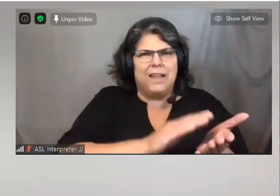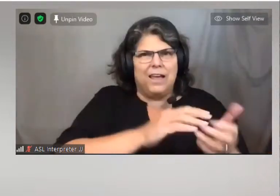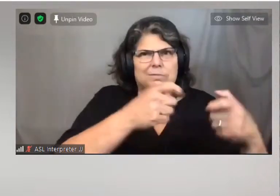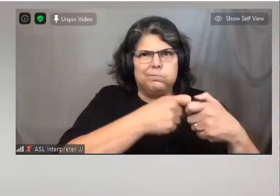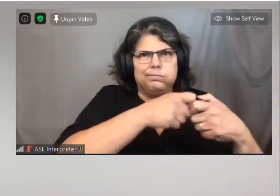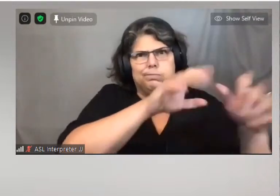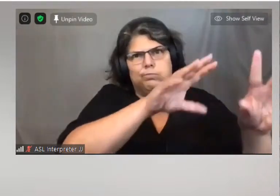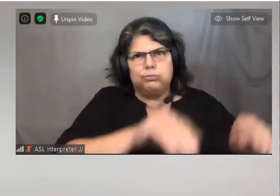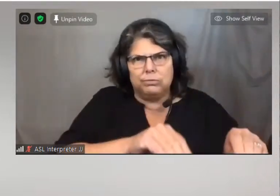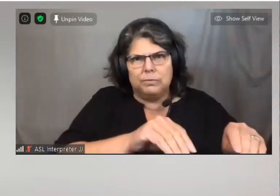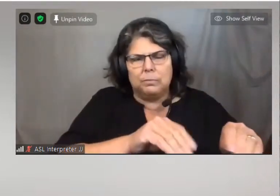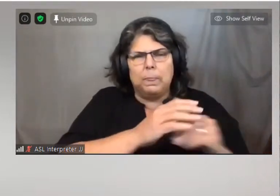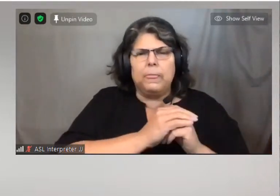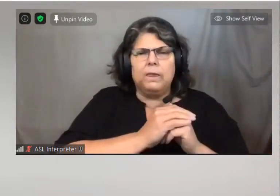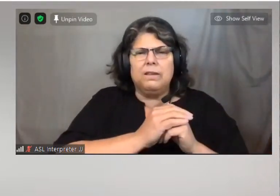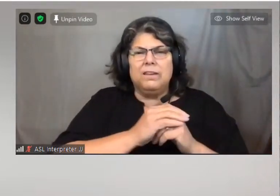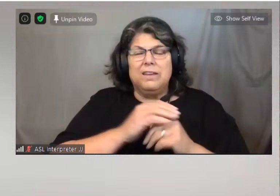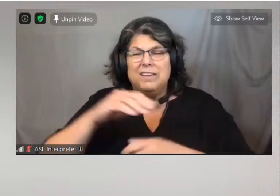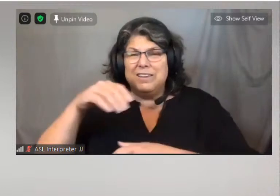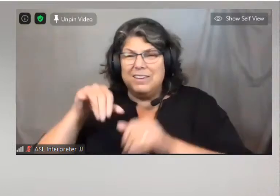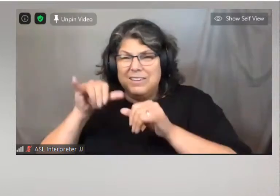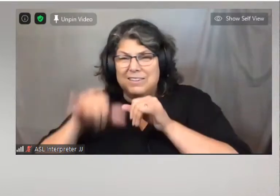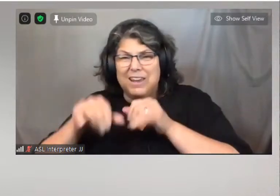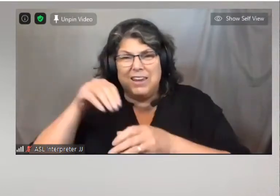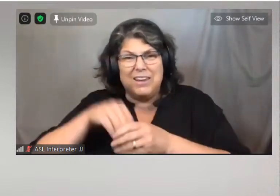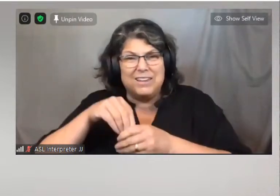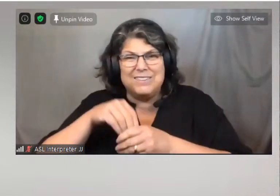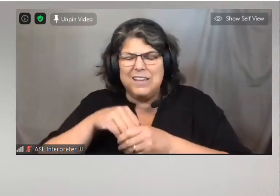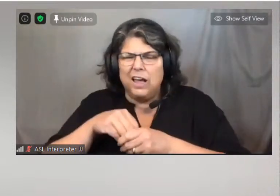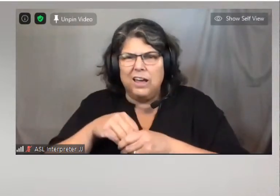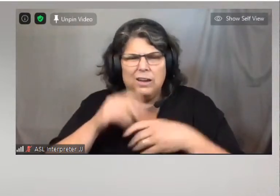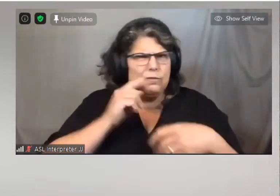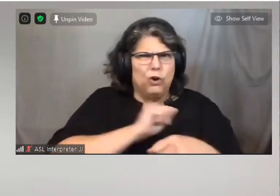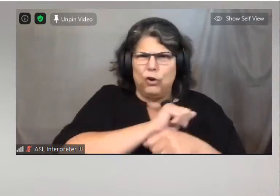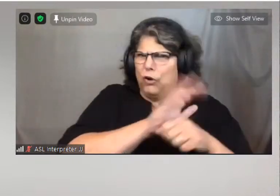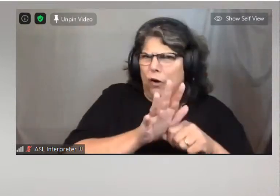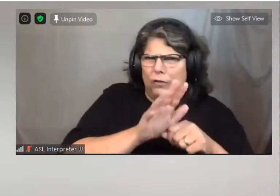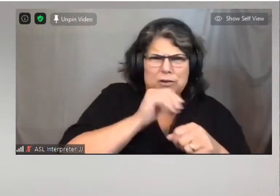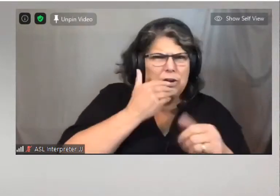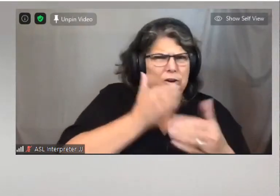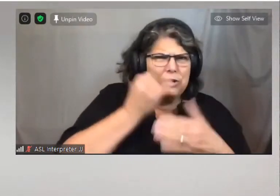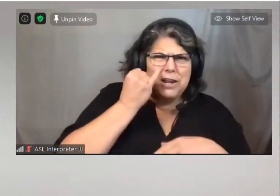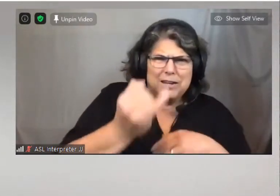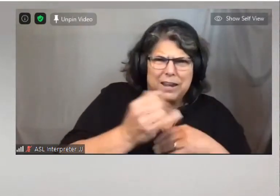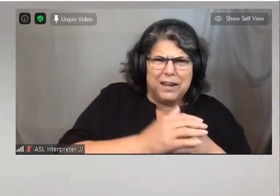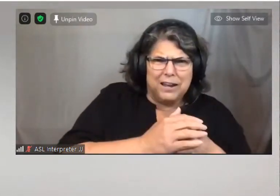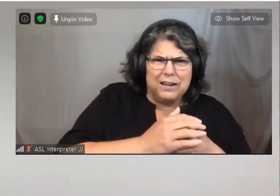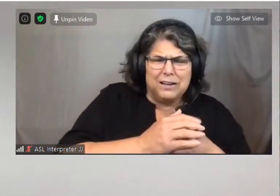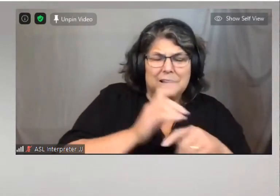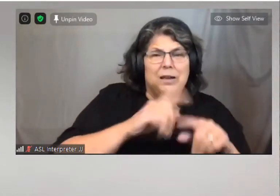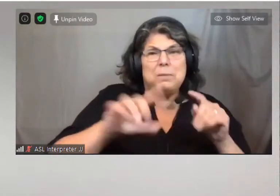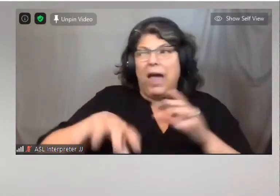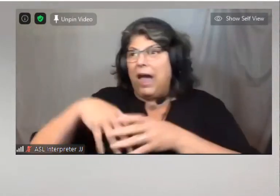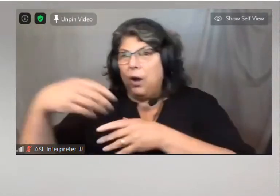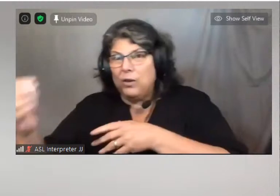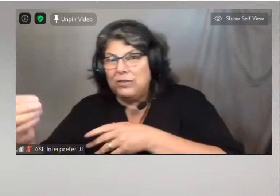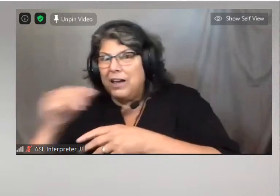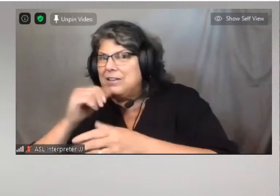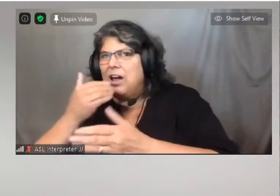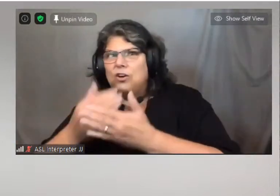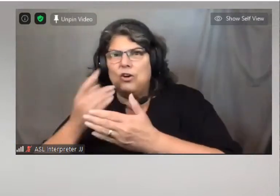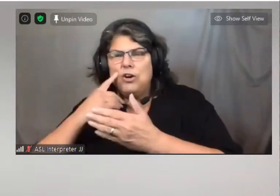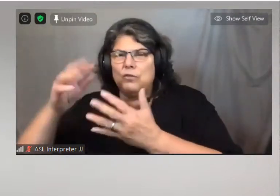Being inside is not so good when you're looking at COVID transmission. Being outside is not so good for the smoke and the heat. So